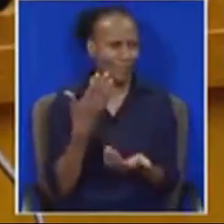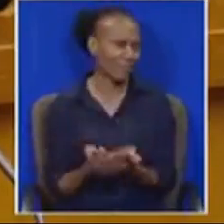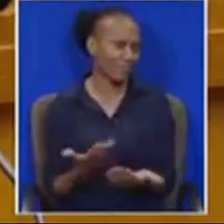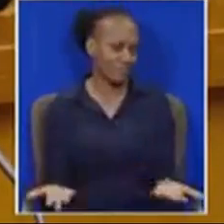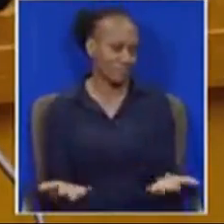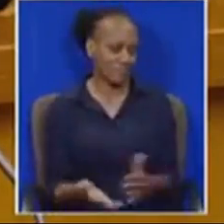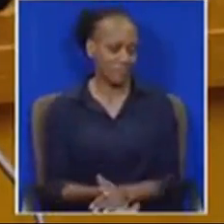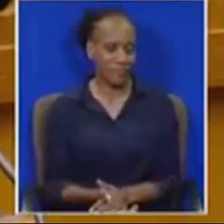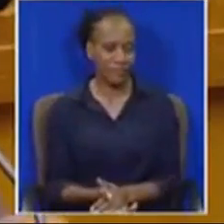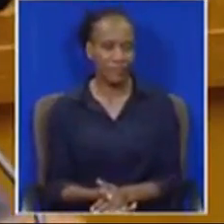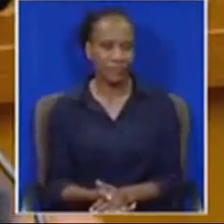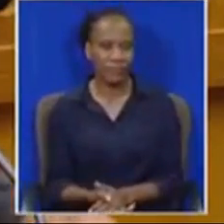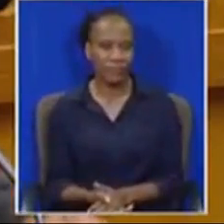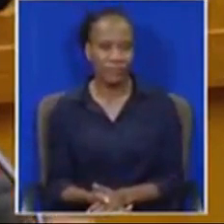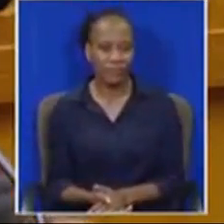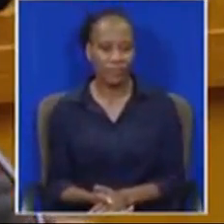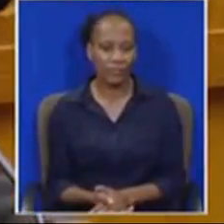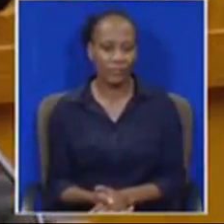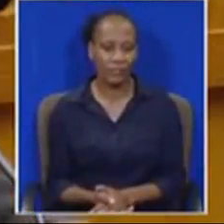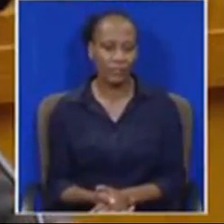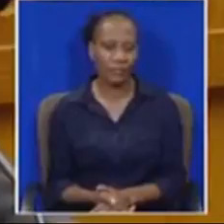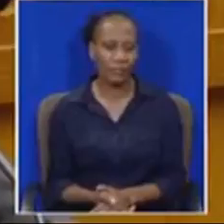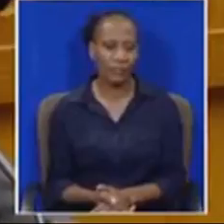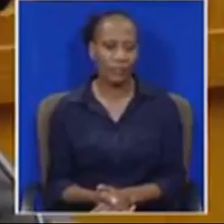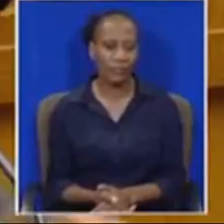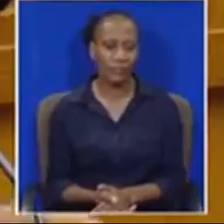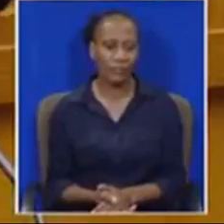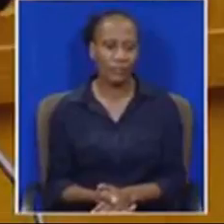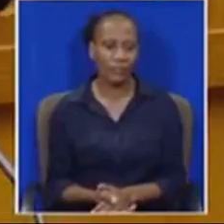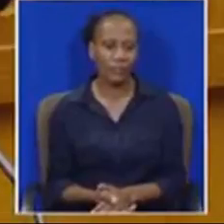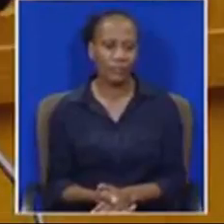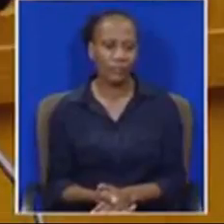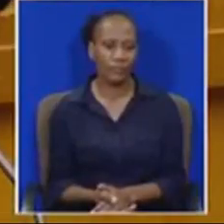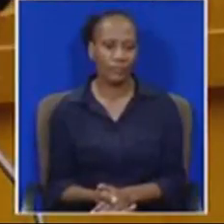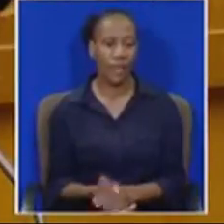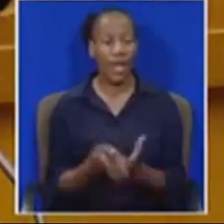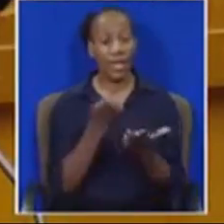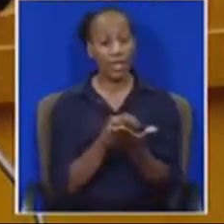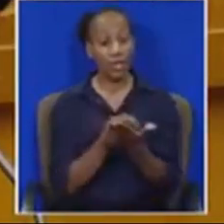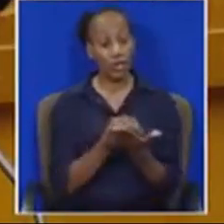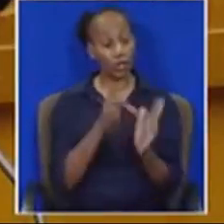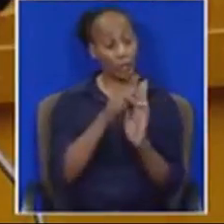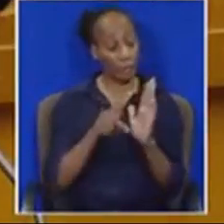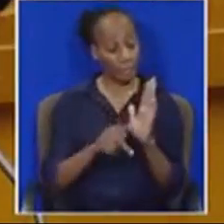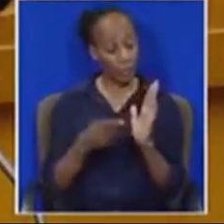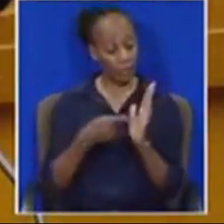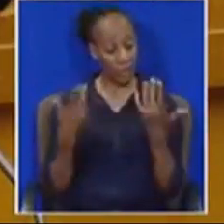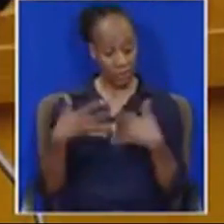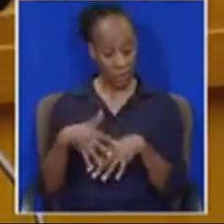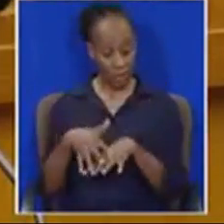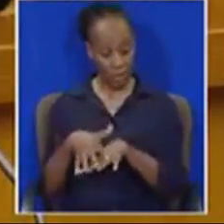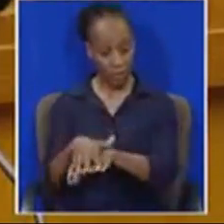and consistency in the implementation of our economic policy and